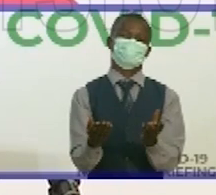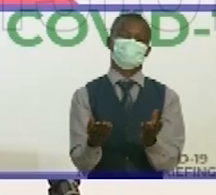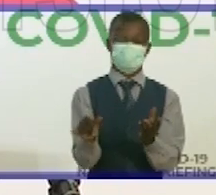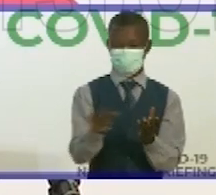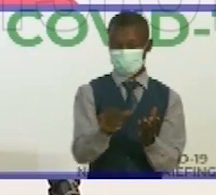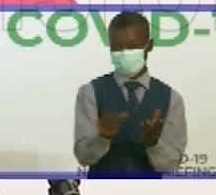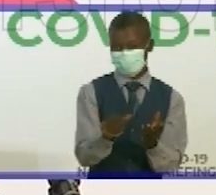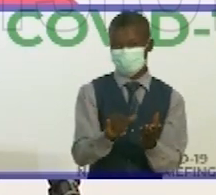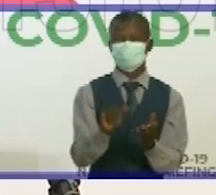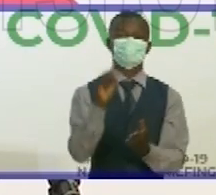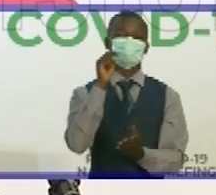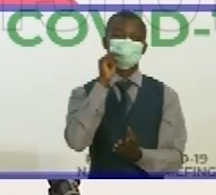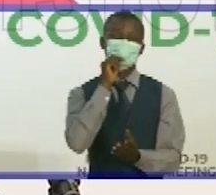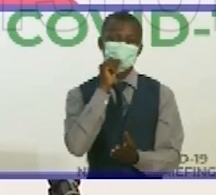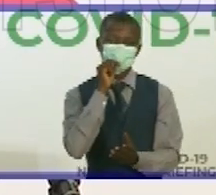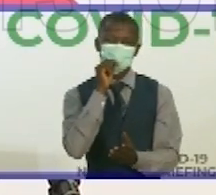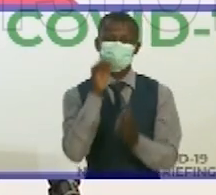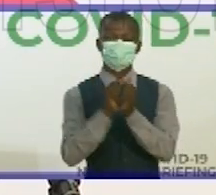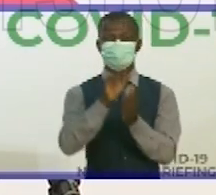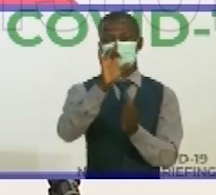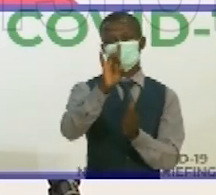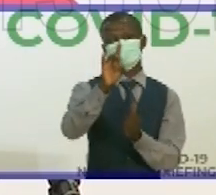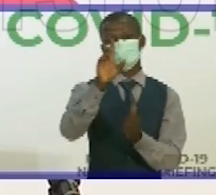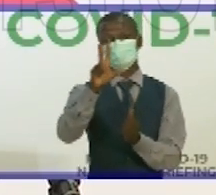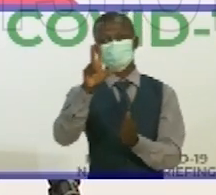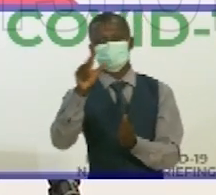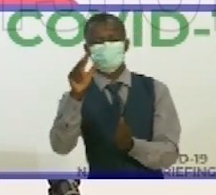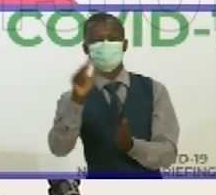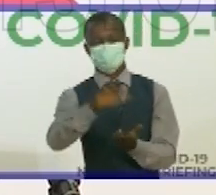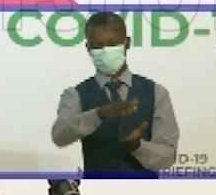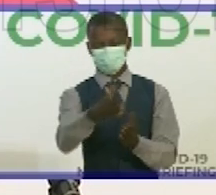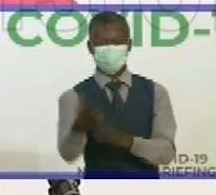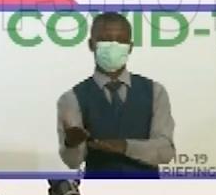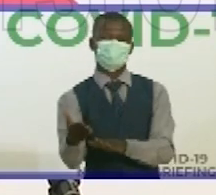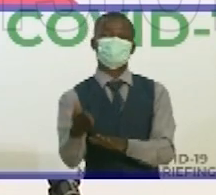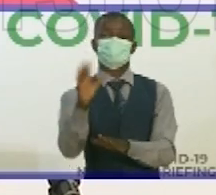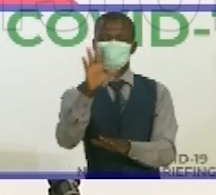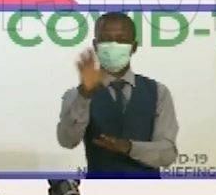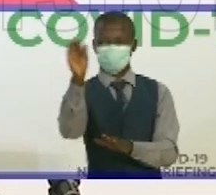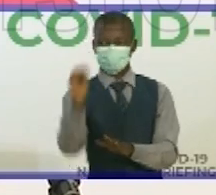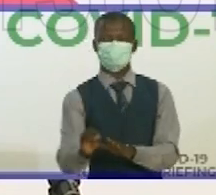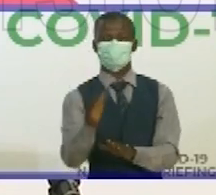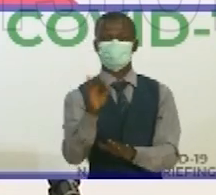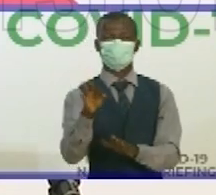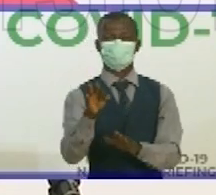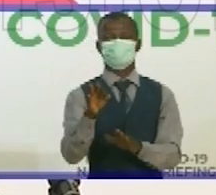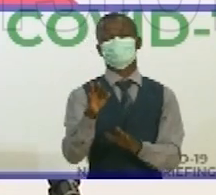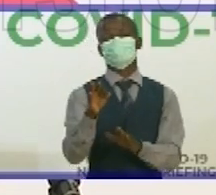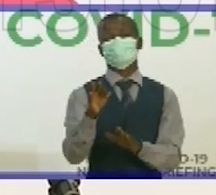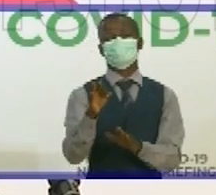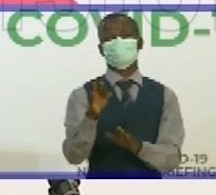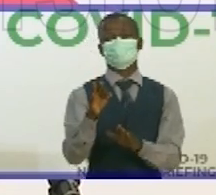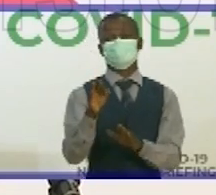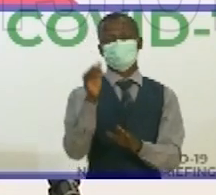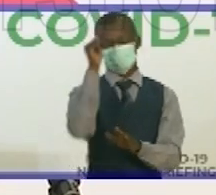Similarly, Nigeria with 813 deaths account for 5% of fatalities in